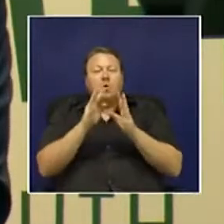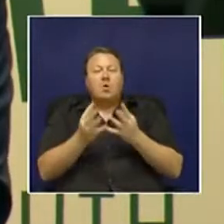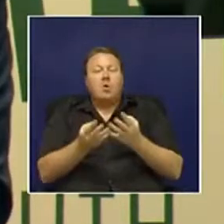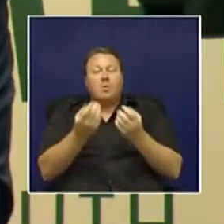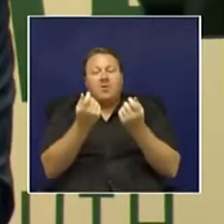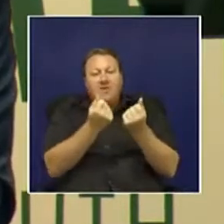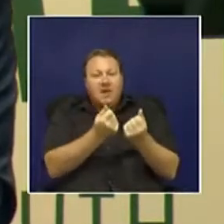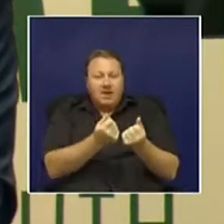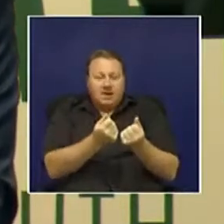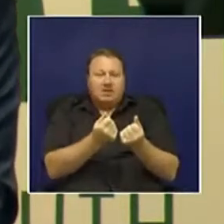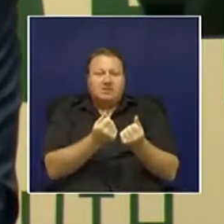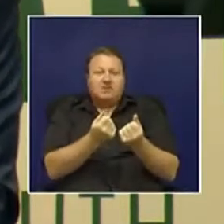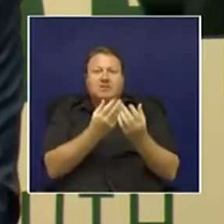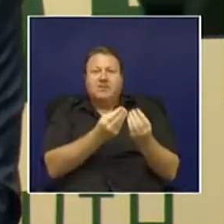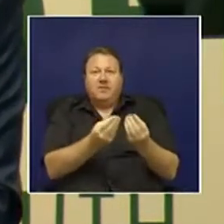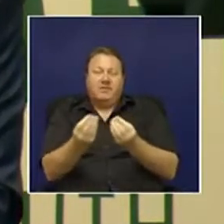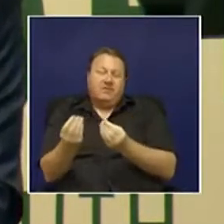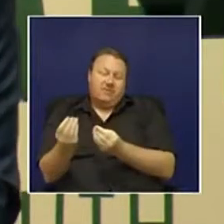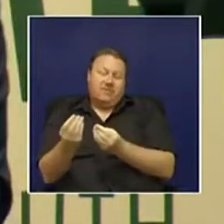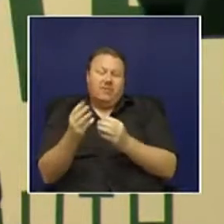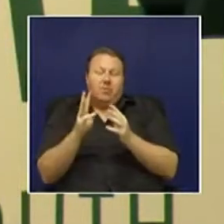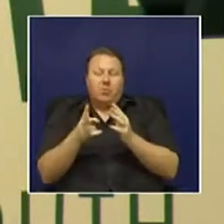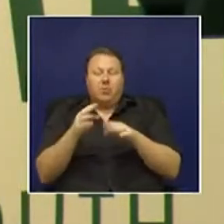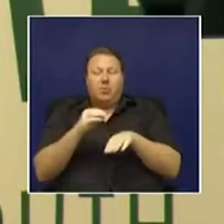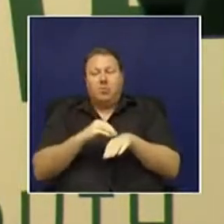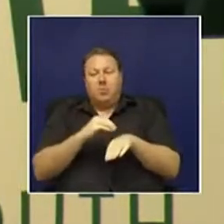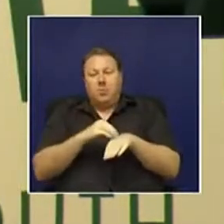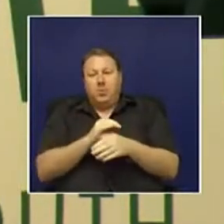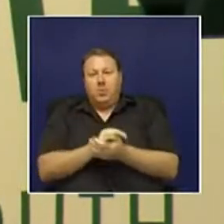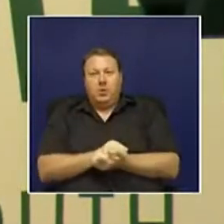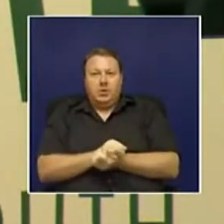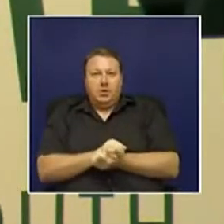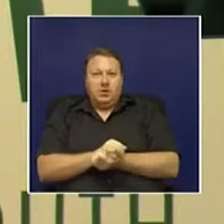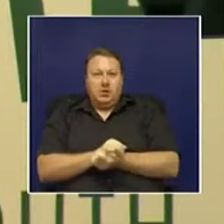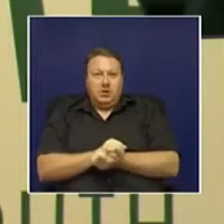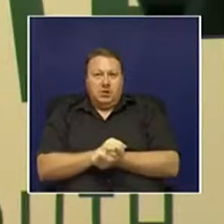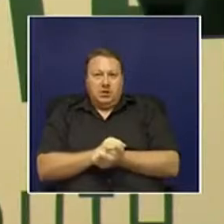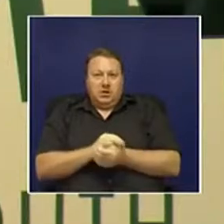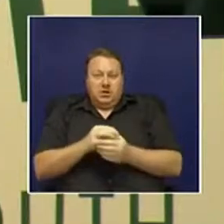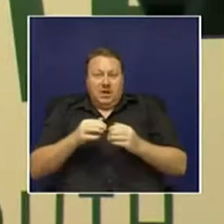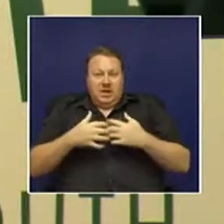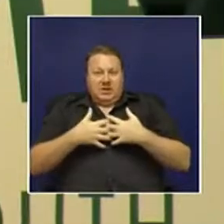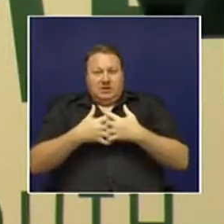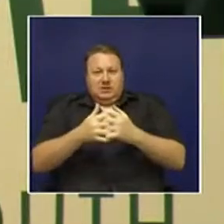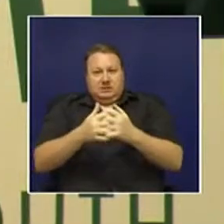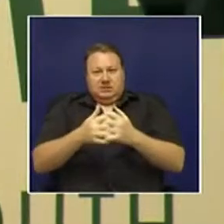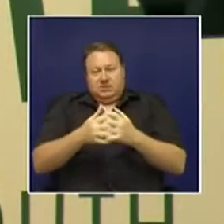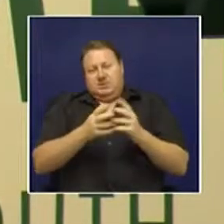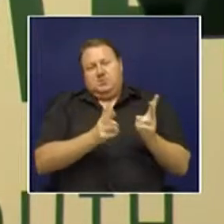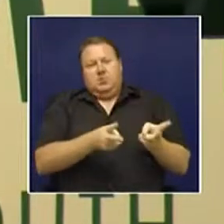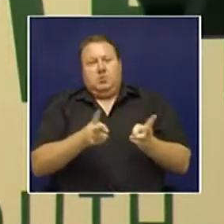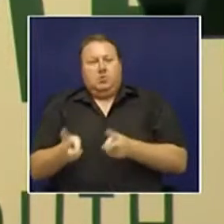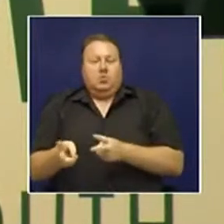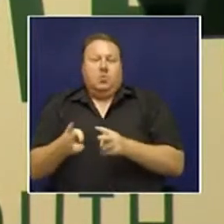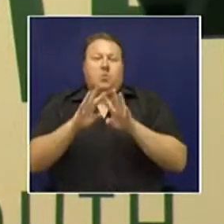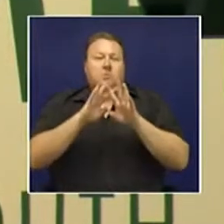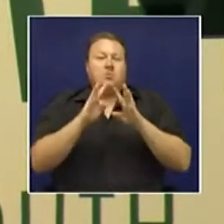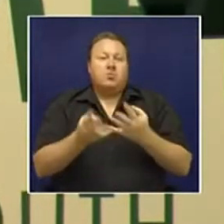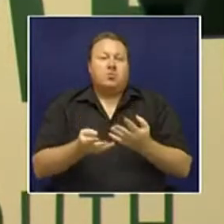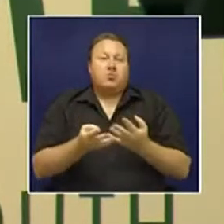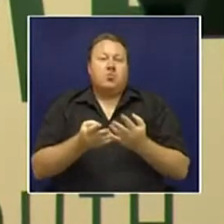politics. As we have witnessed over the last few years, the established norms of global order can shift and